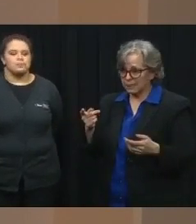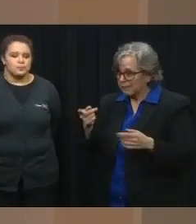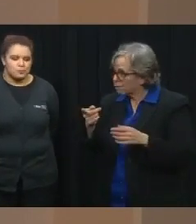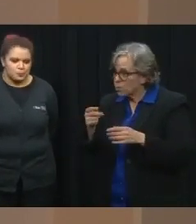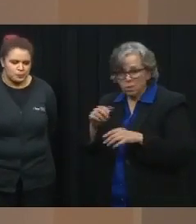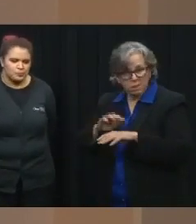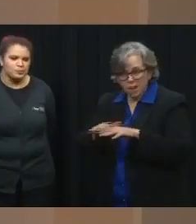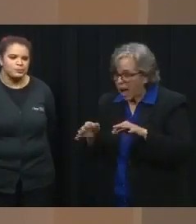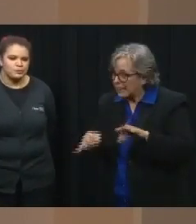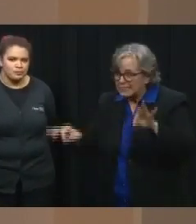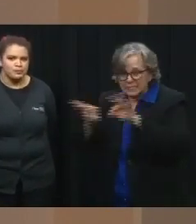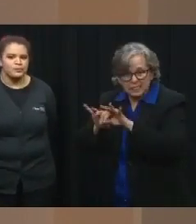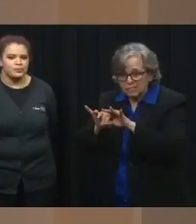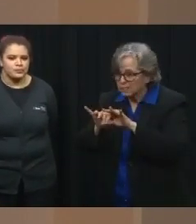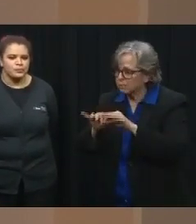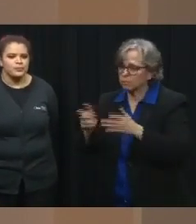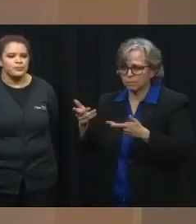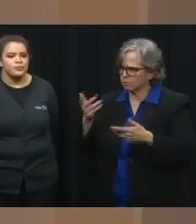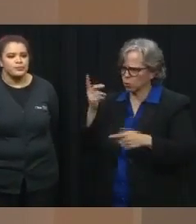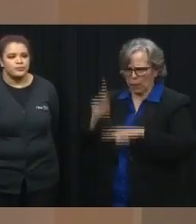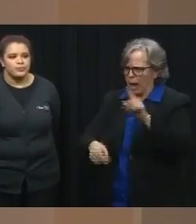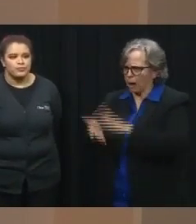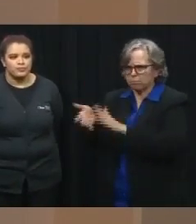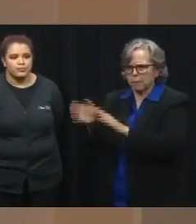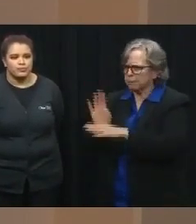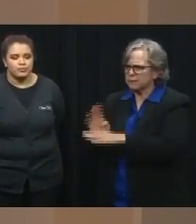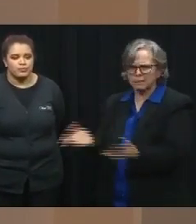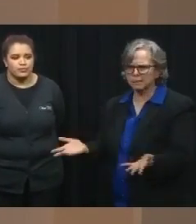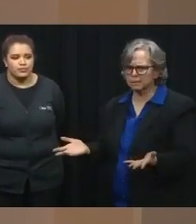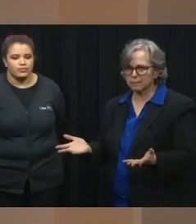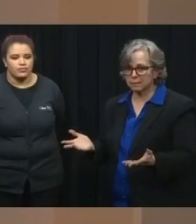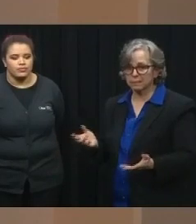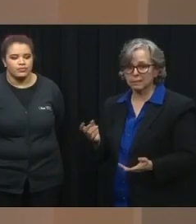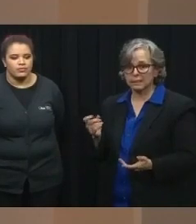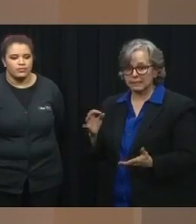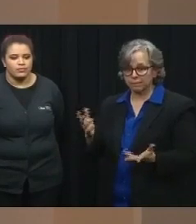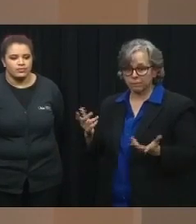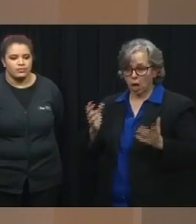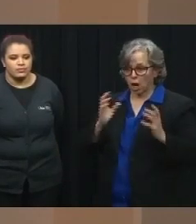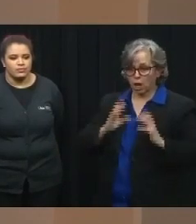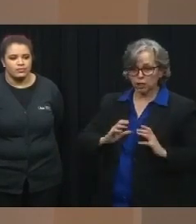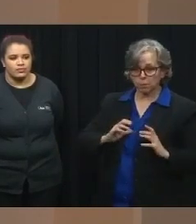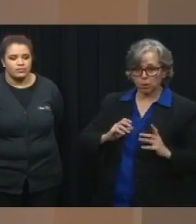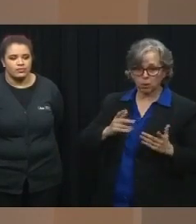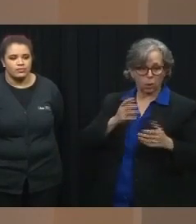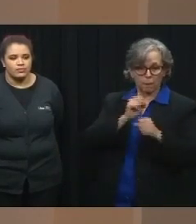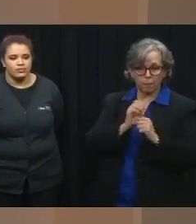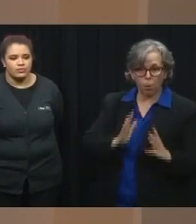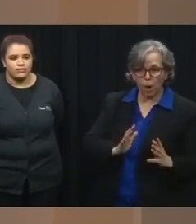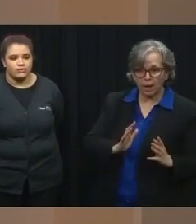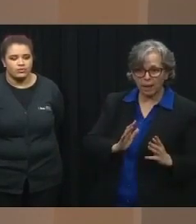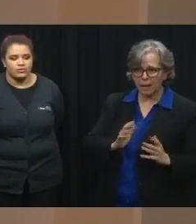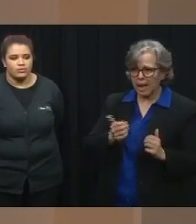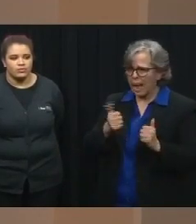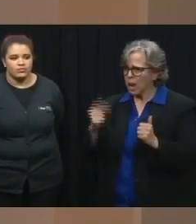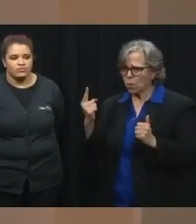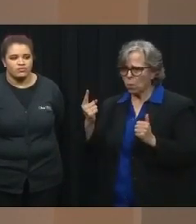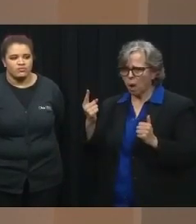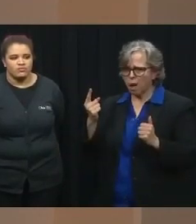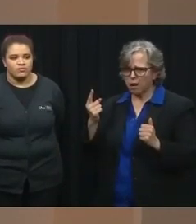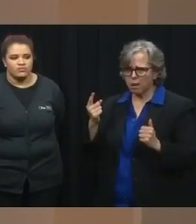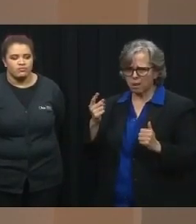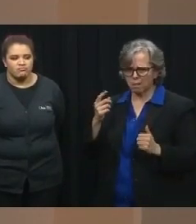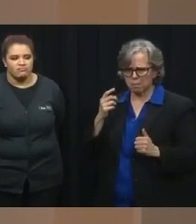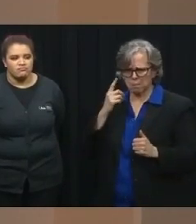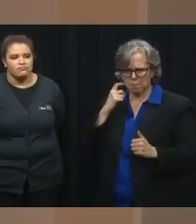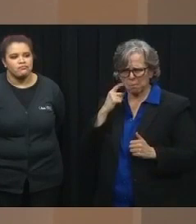if a customer or an employee or anybody believes that this business is in